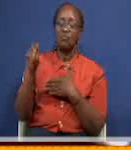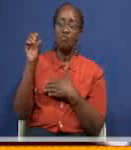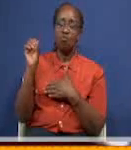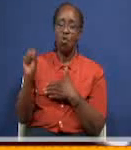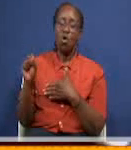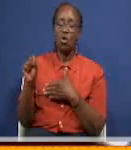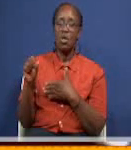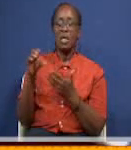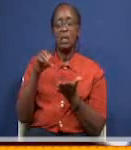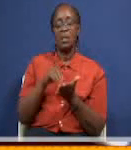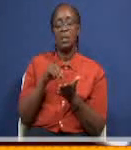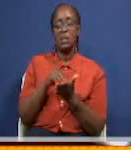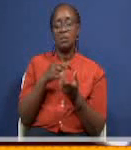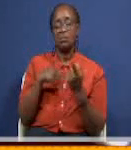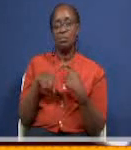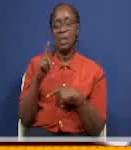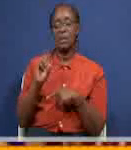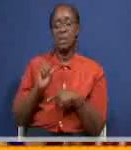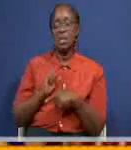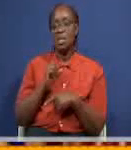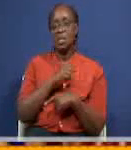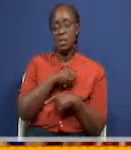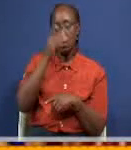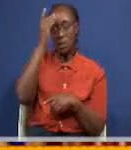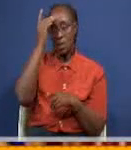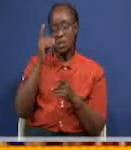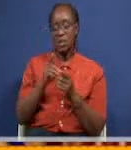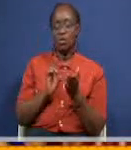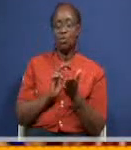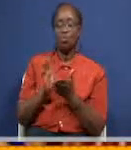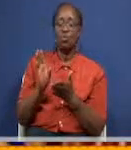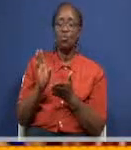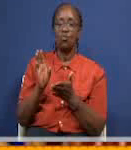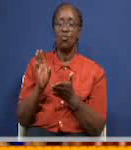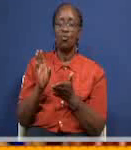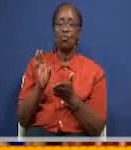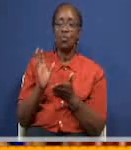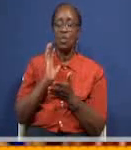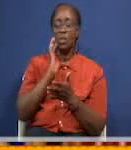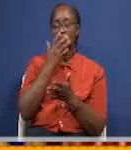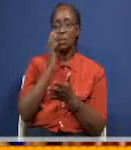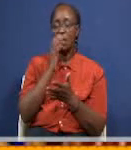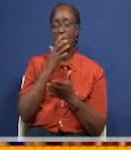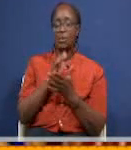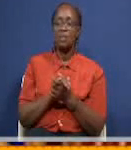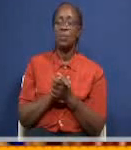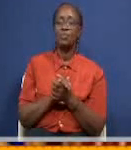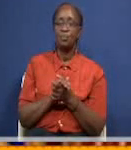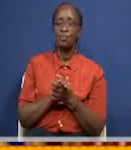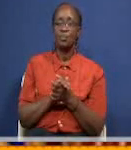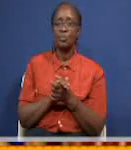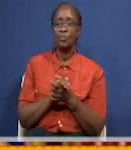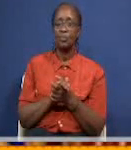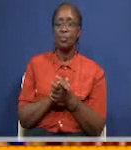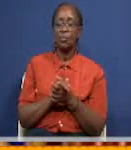nkingo, kuidhro ja kuruka. The Senate has resolved to remove from office by impeachment His Excellency Rigathi Gachagua